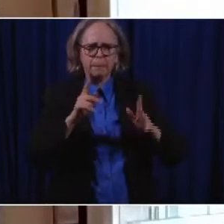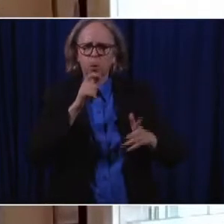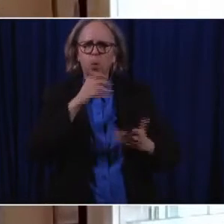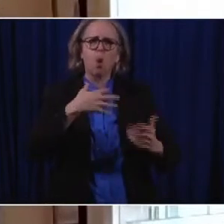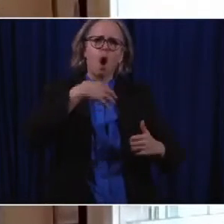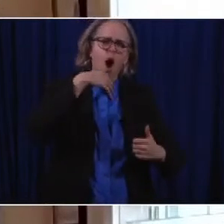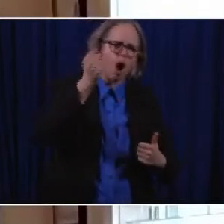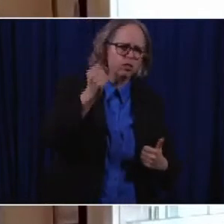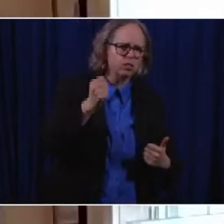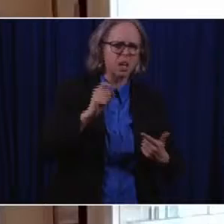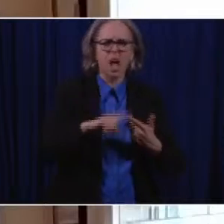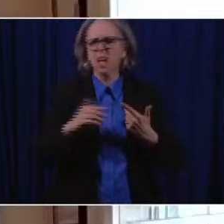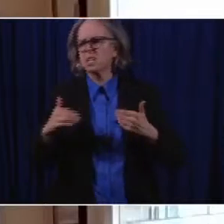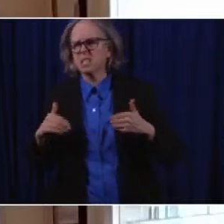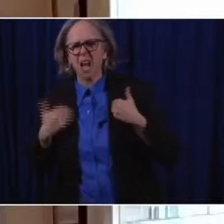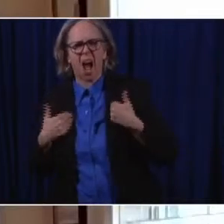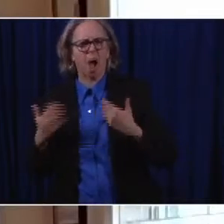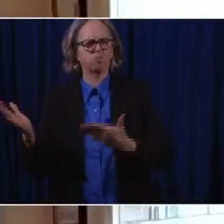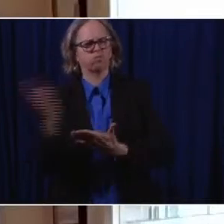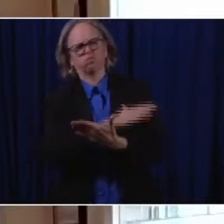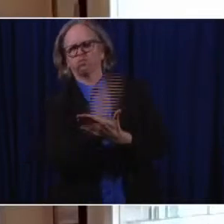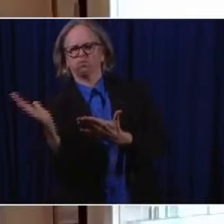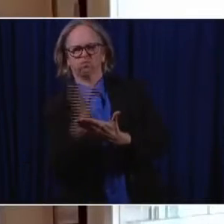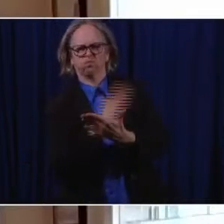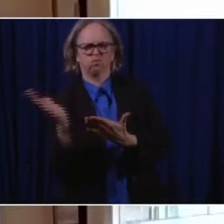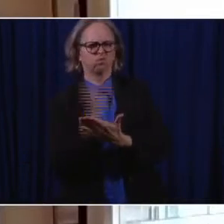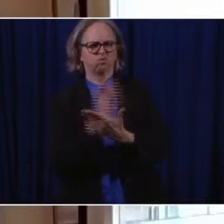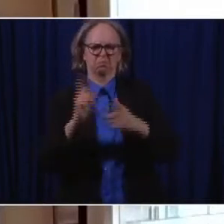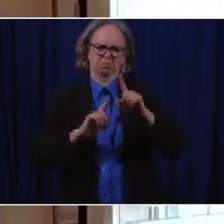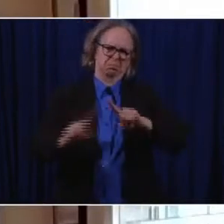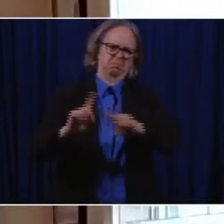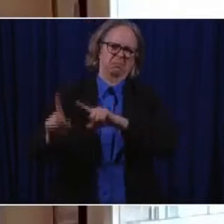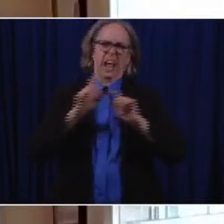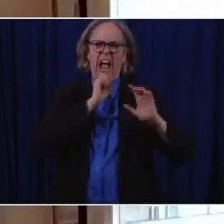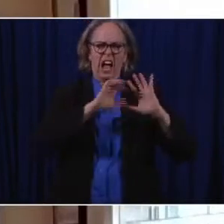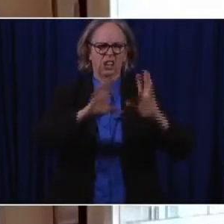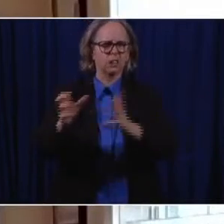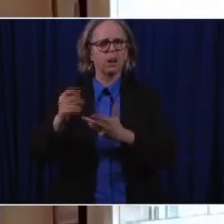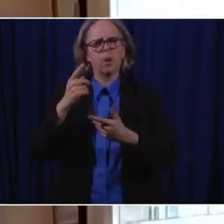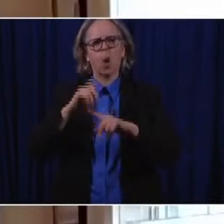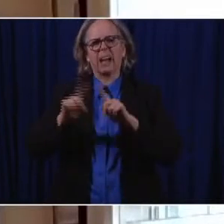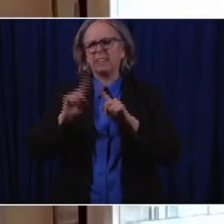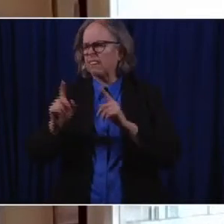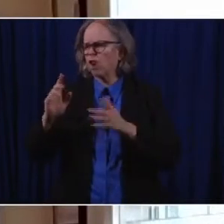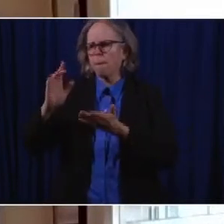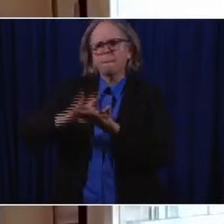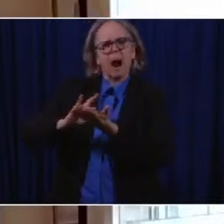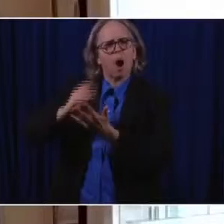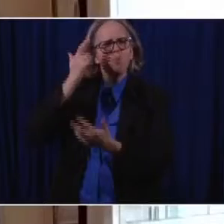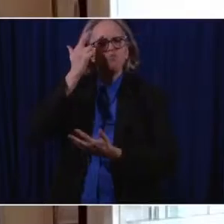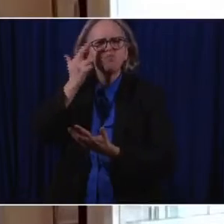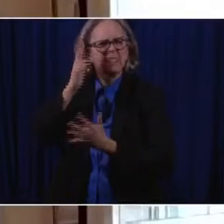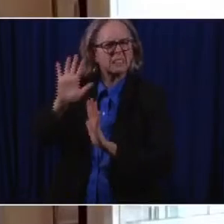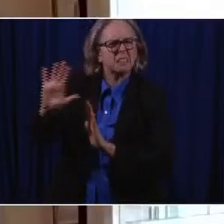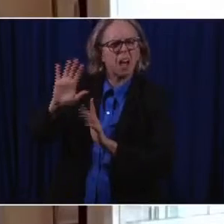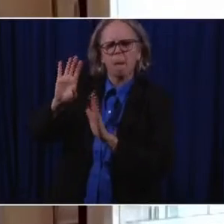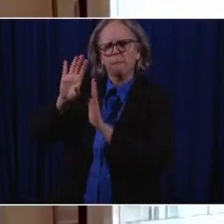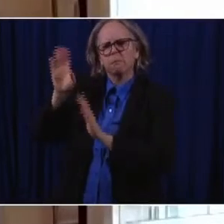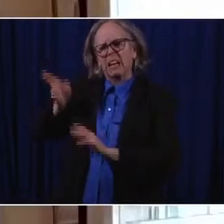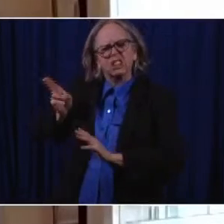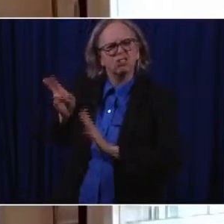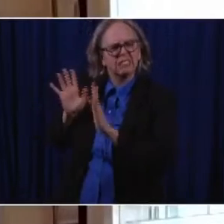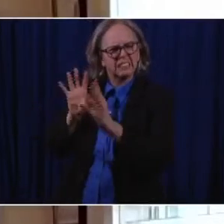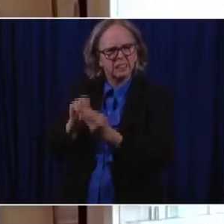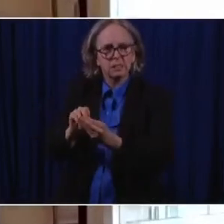that have a variety of medical conditions. It's actually got a